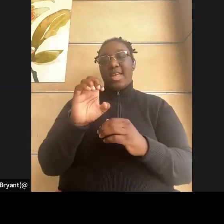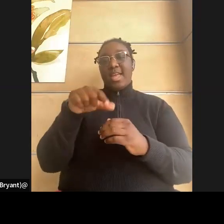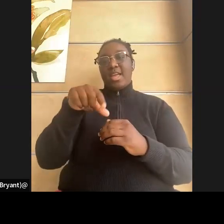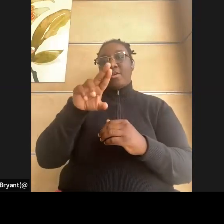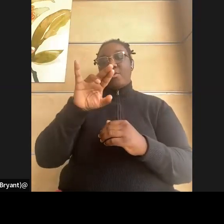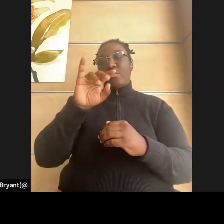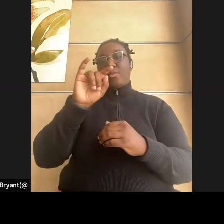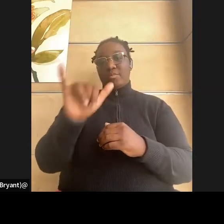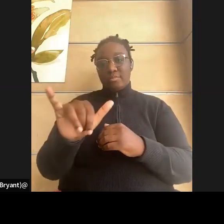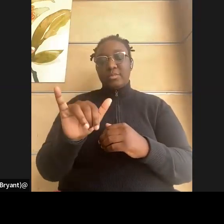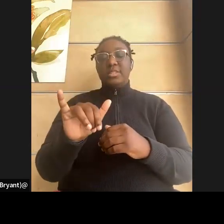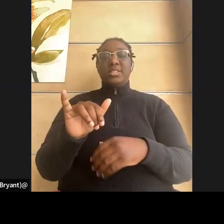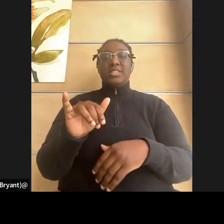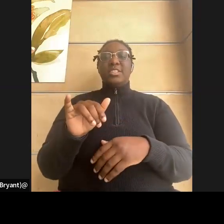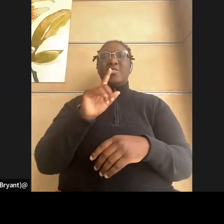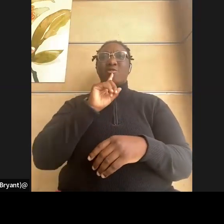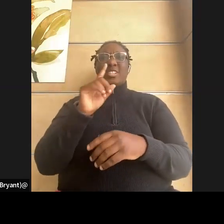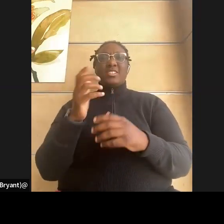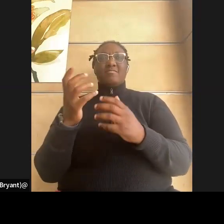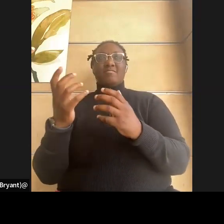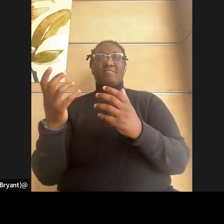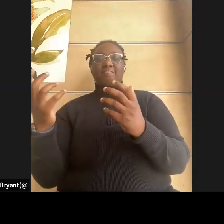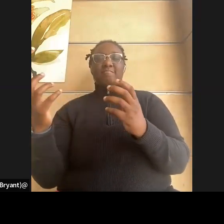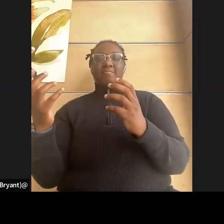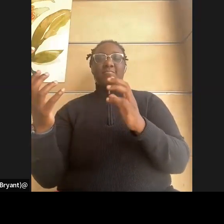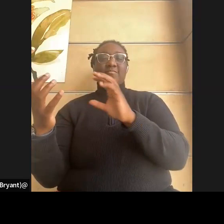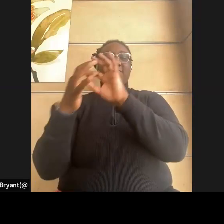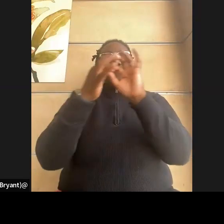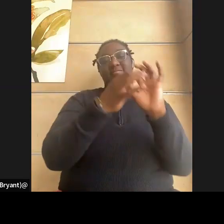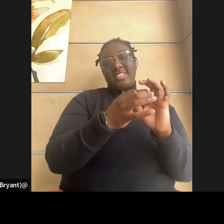really, blends together with digital equity in many ways.